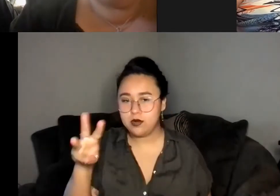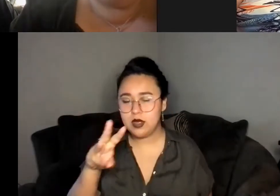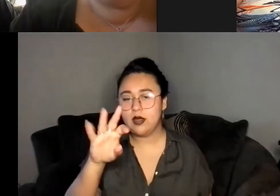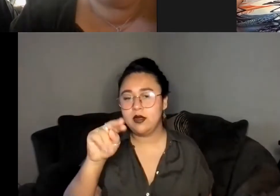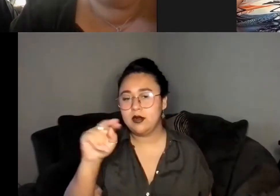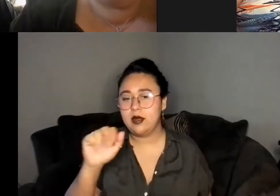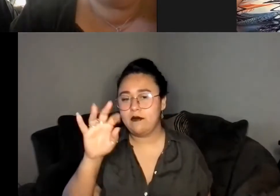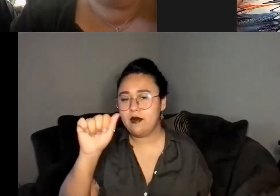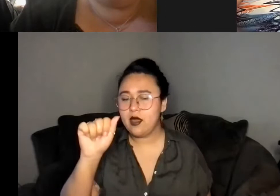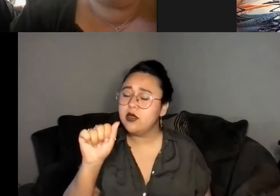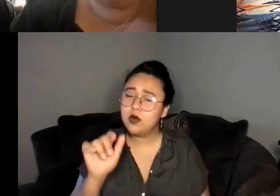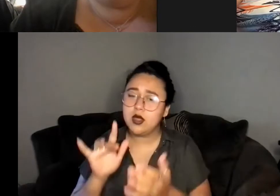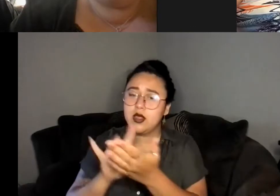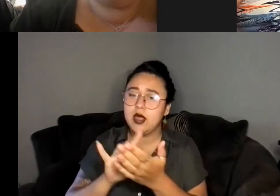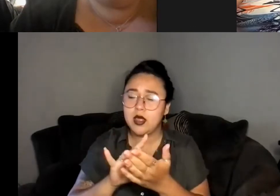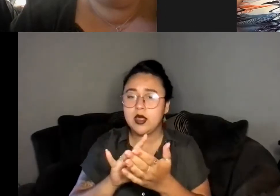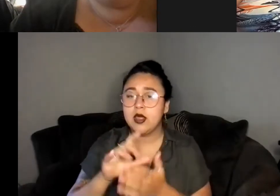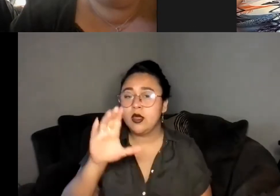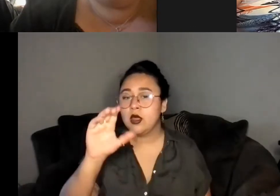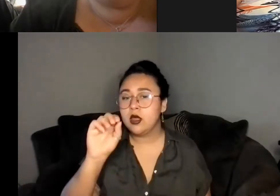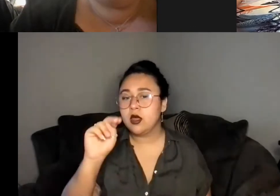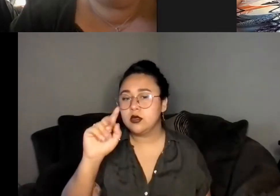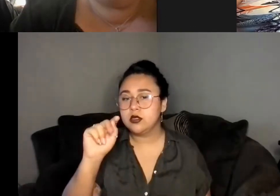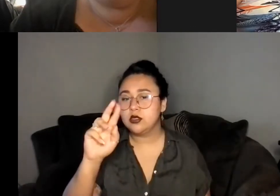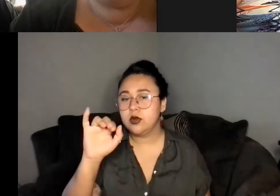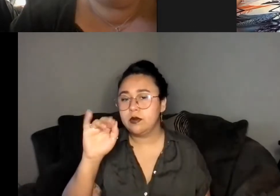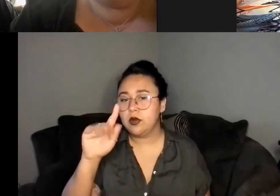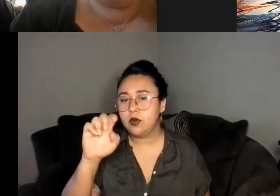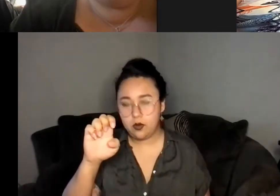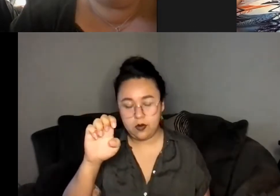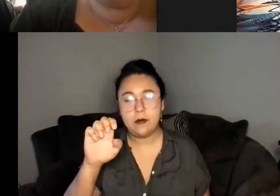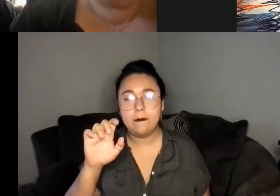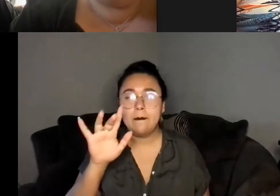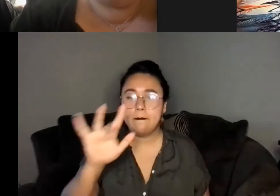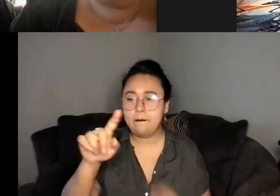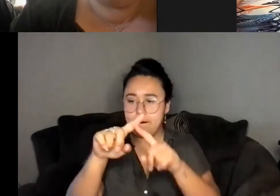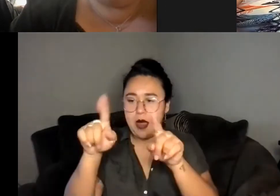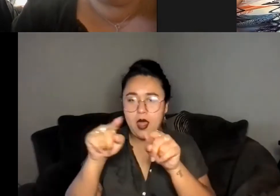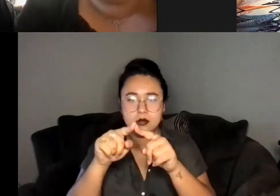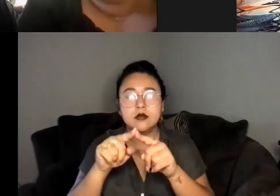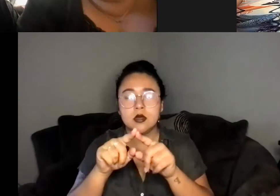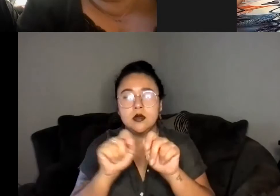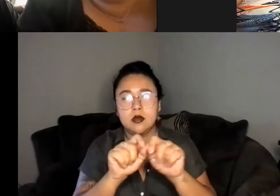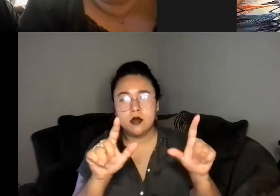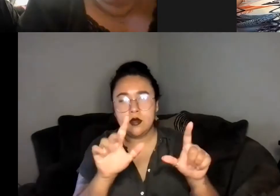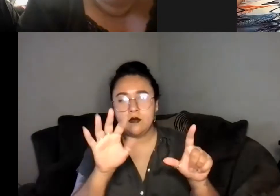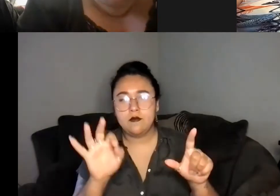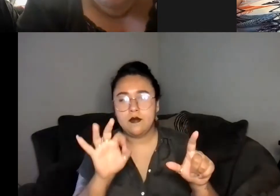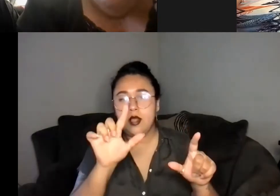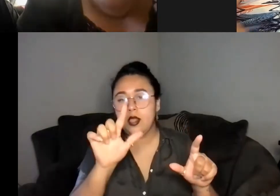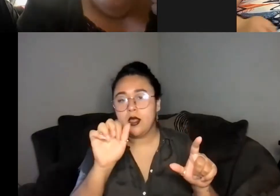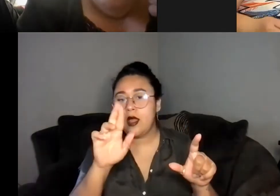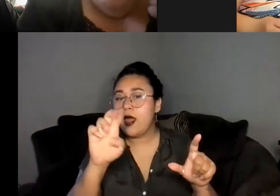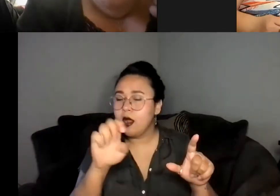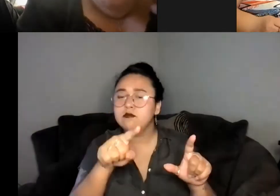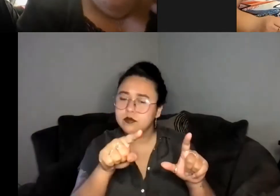the contribute button, and FLAIR is one of the choices. So we do sometimes see donations come in for the work of FLAIR and pass it along to